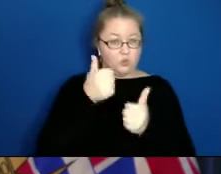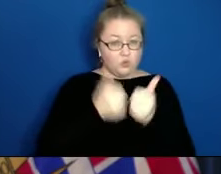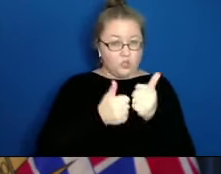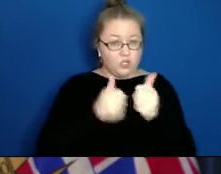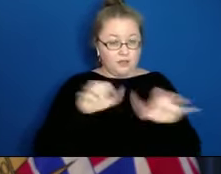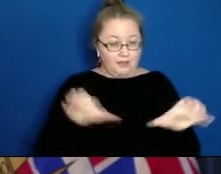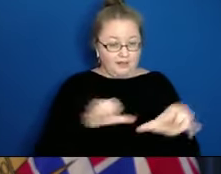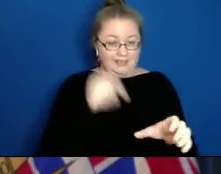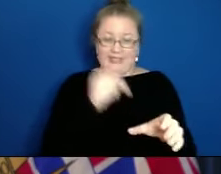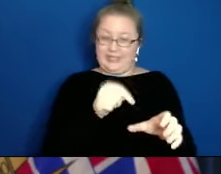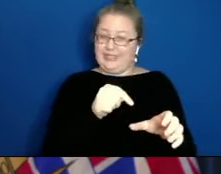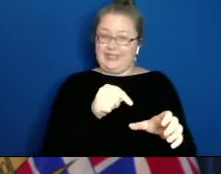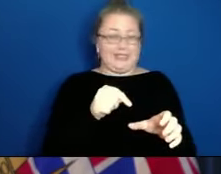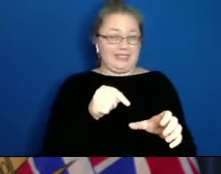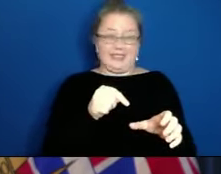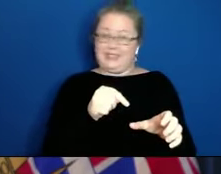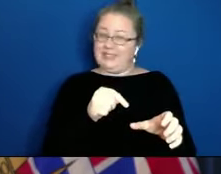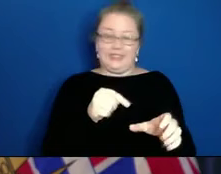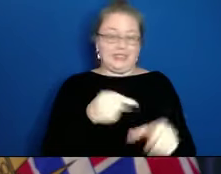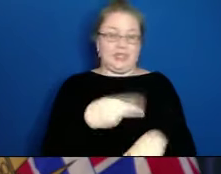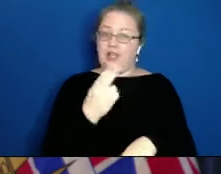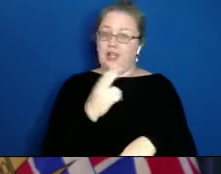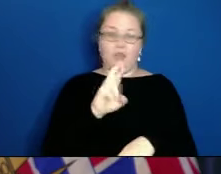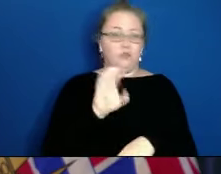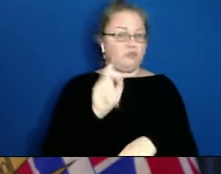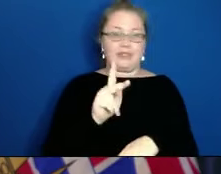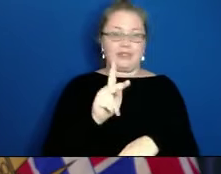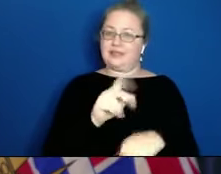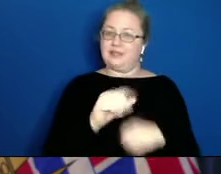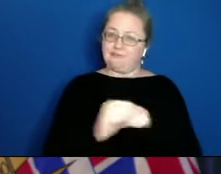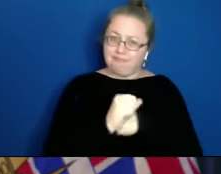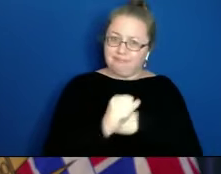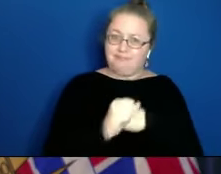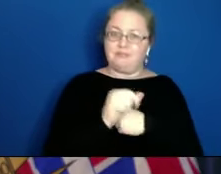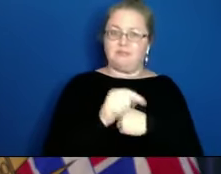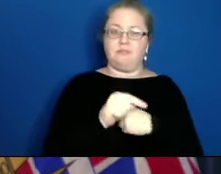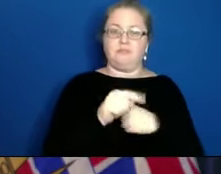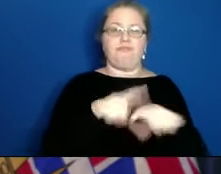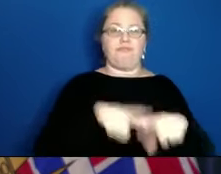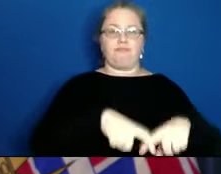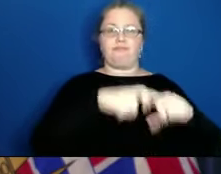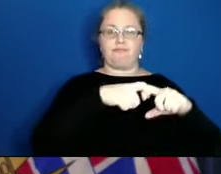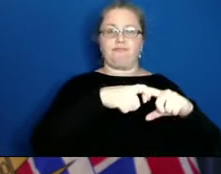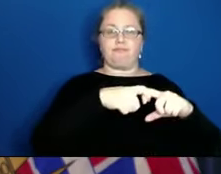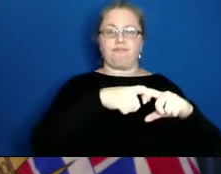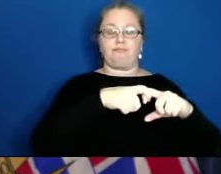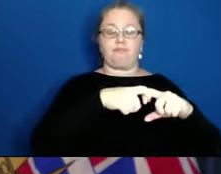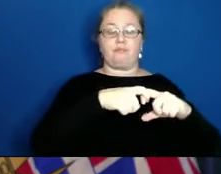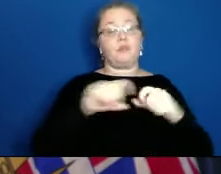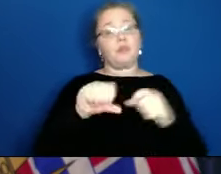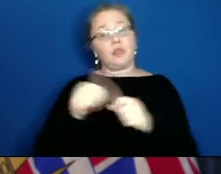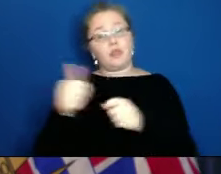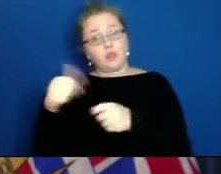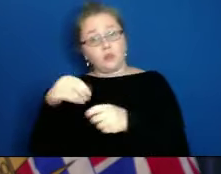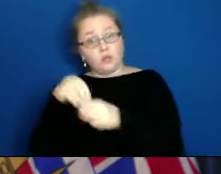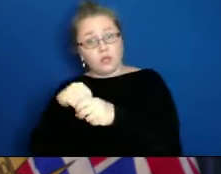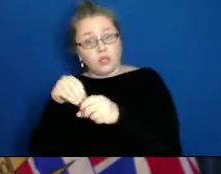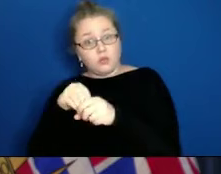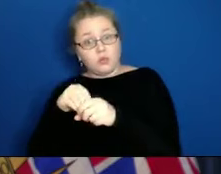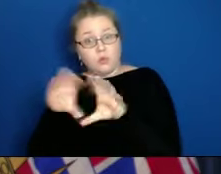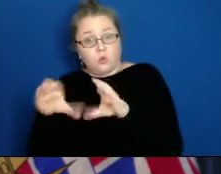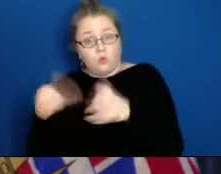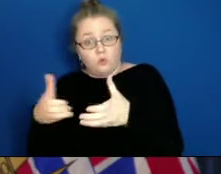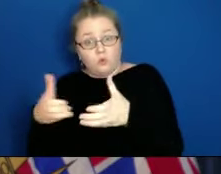we feel are too high risk to happen right now, and those will be suspended. All other indoor group